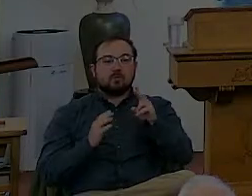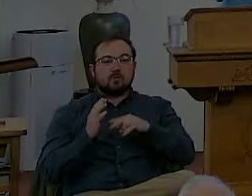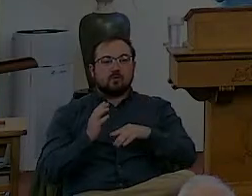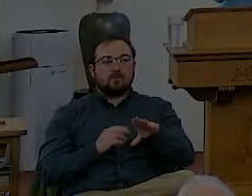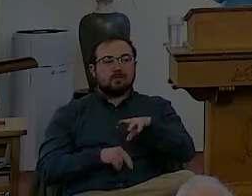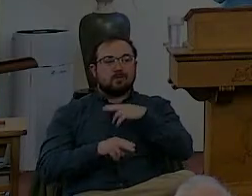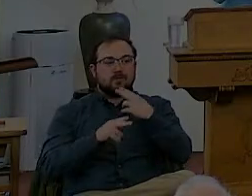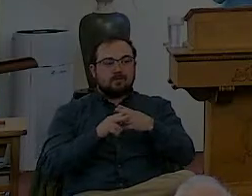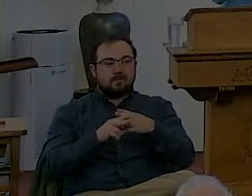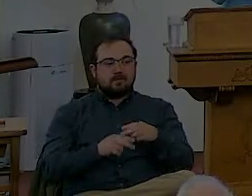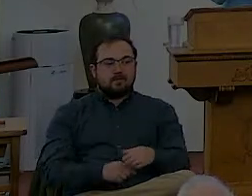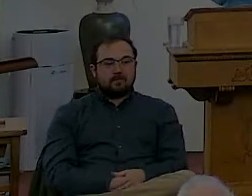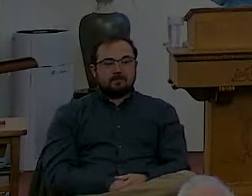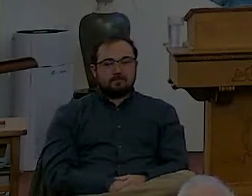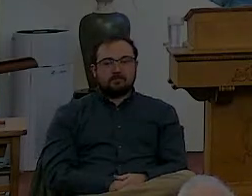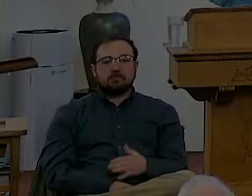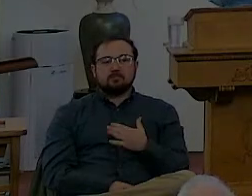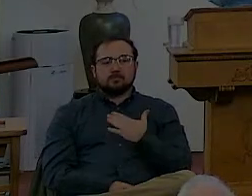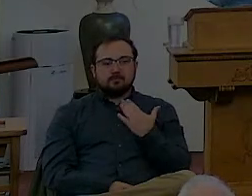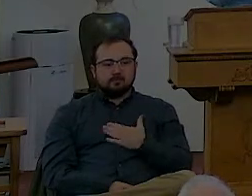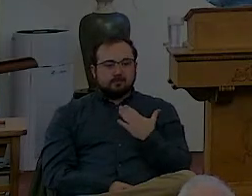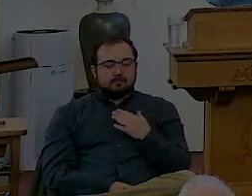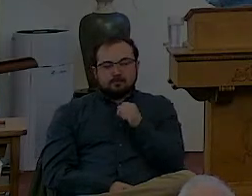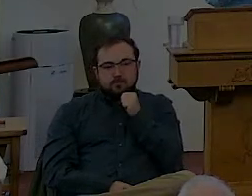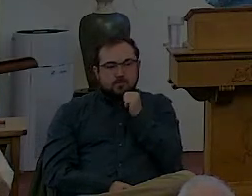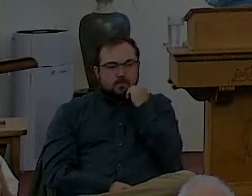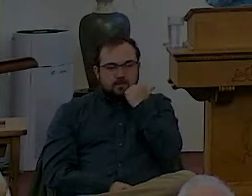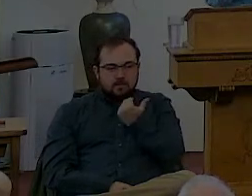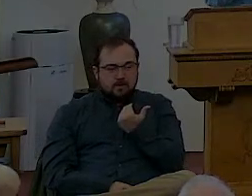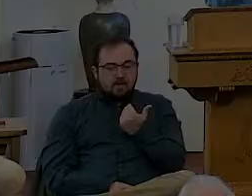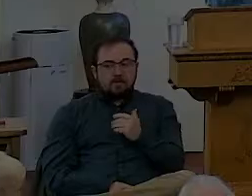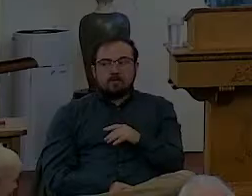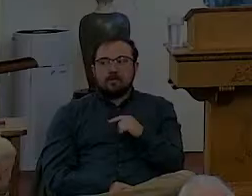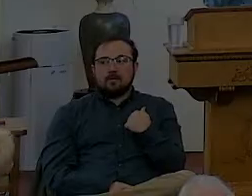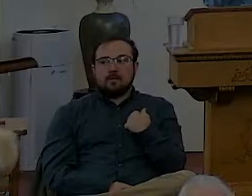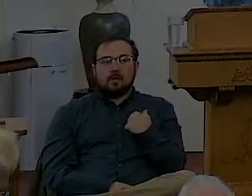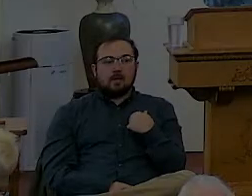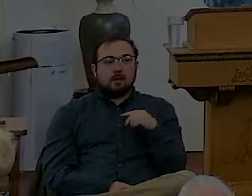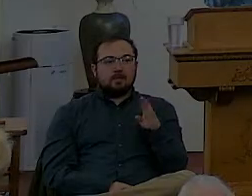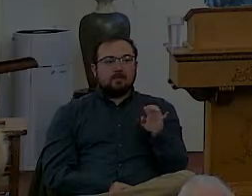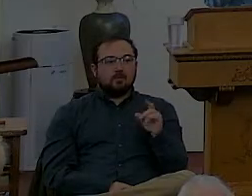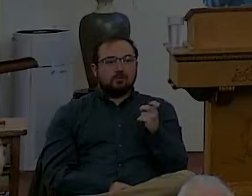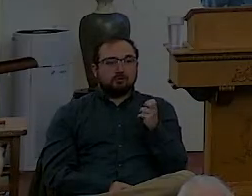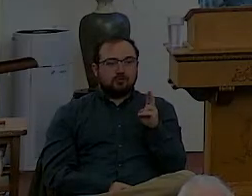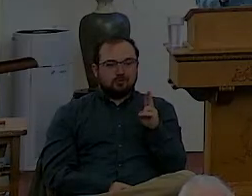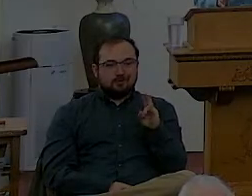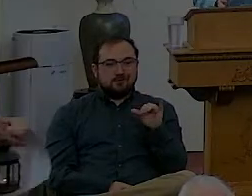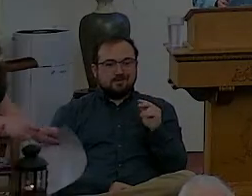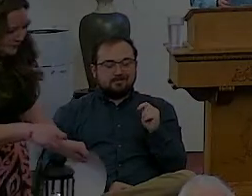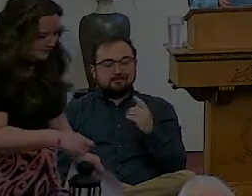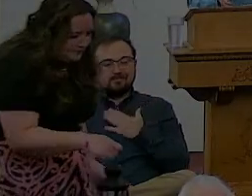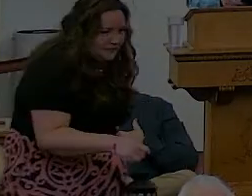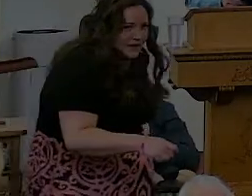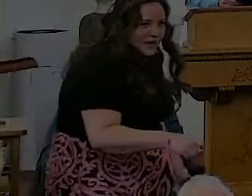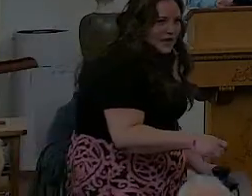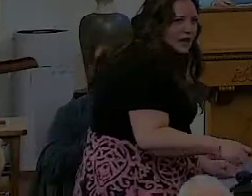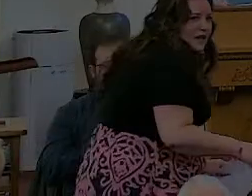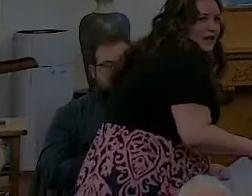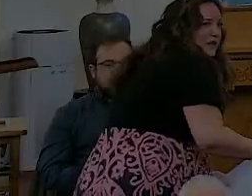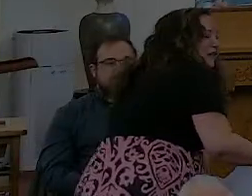name, and please don't be shy. When I butcher it, correct me, all right? Because I